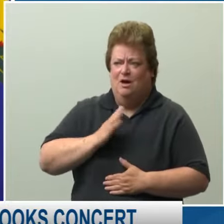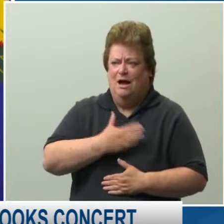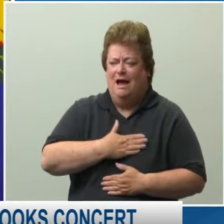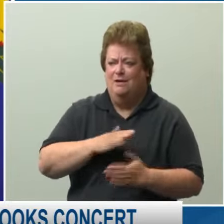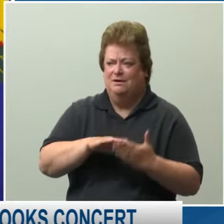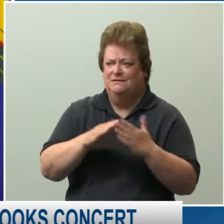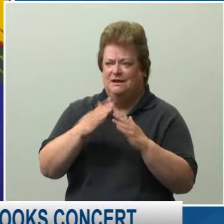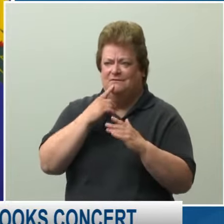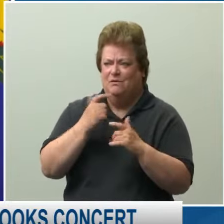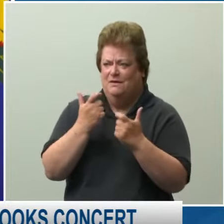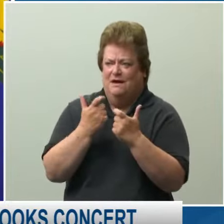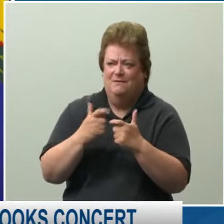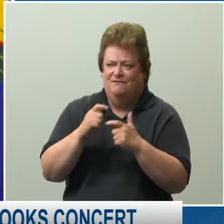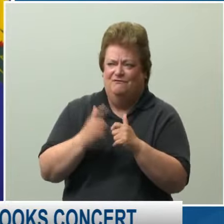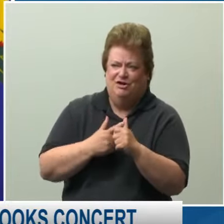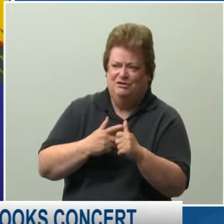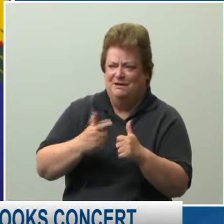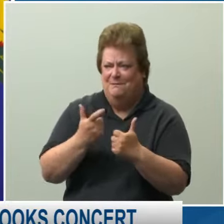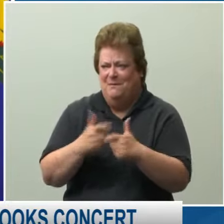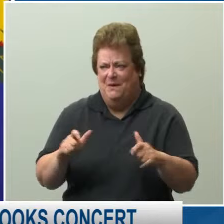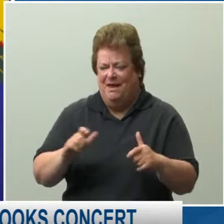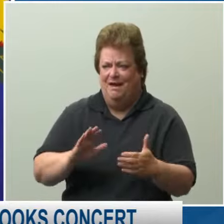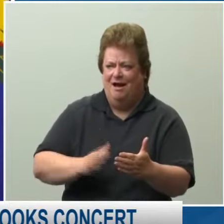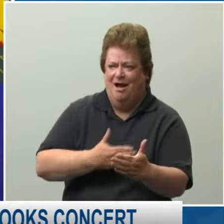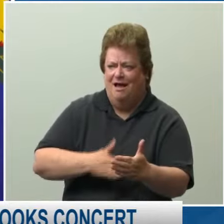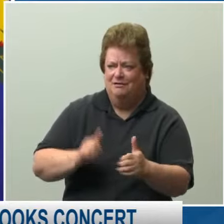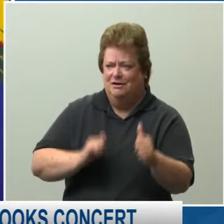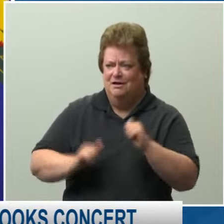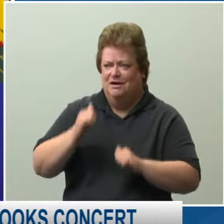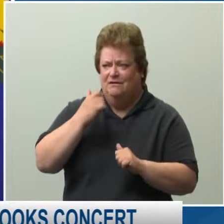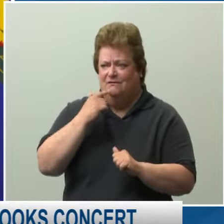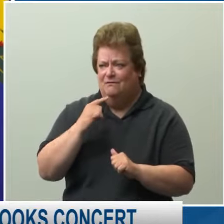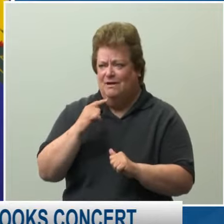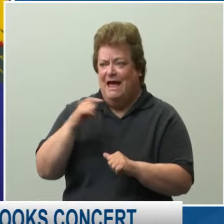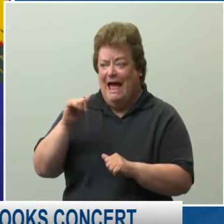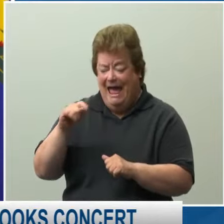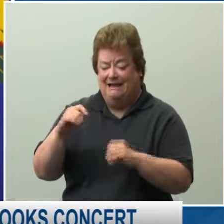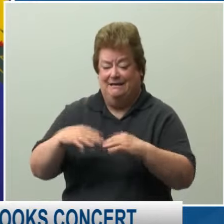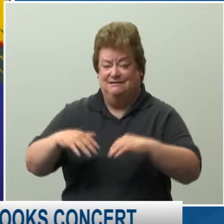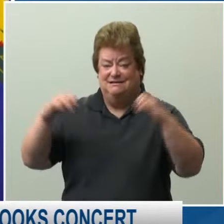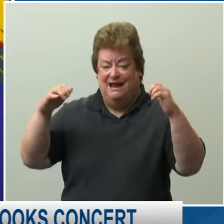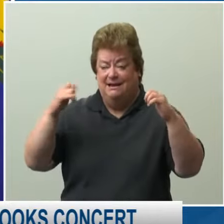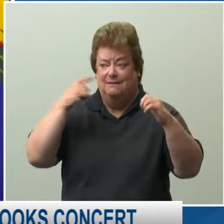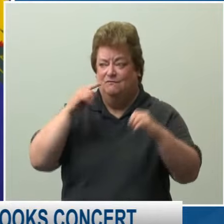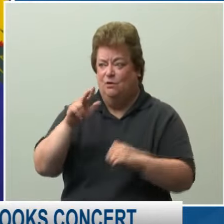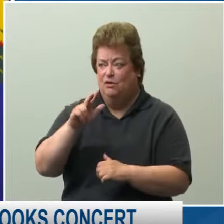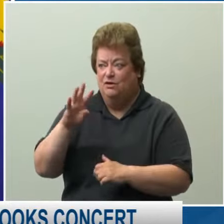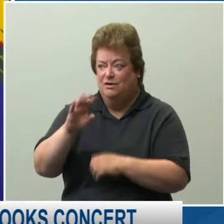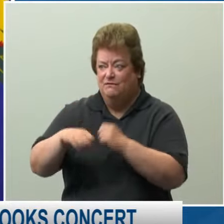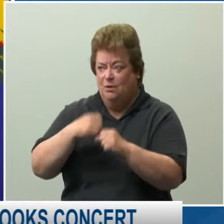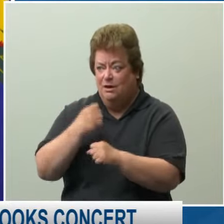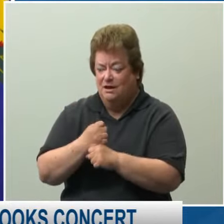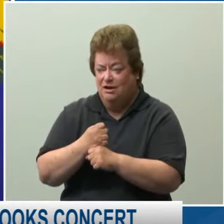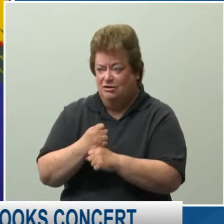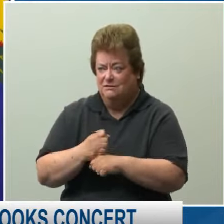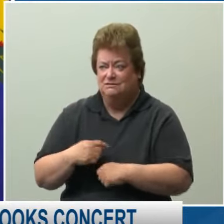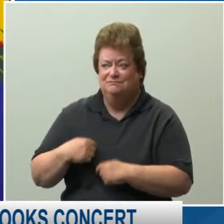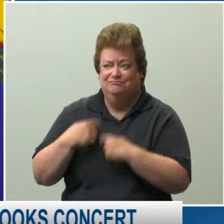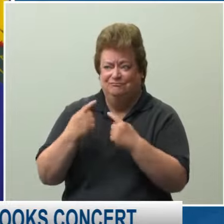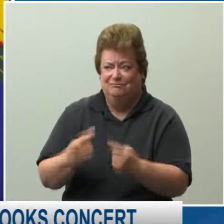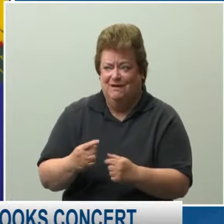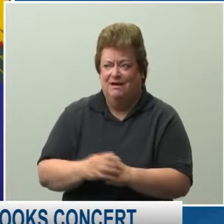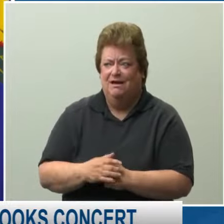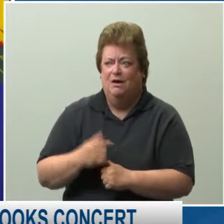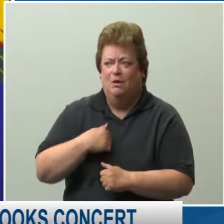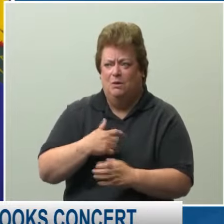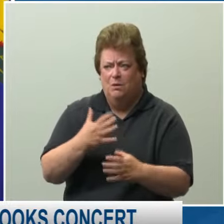first concert event held at the stadium in 34 years. We want everyone to have a safe and fun